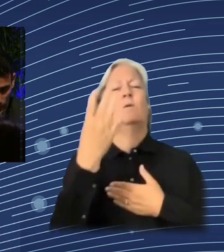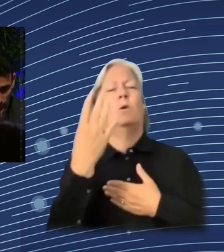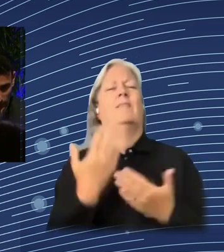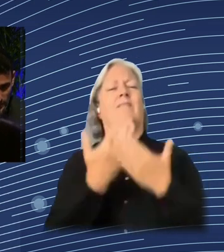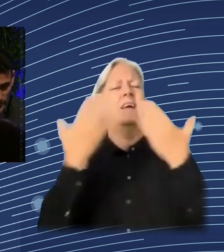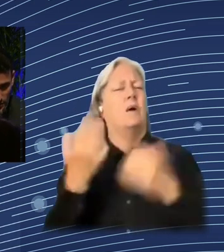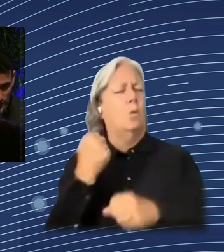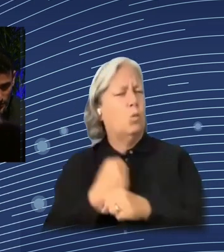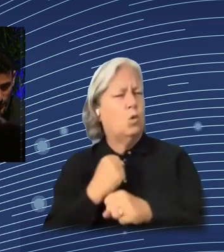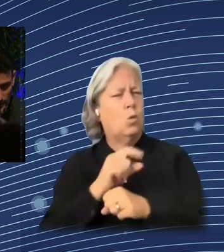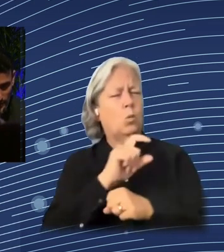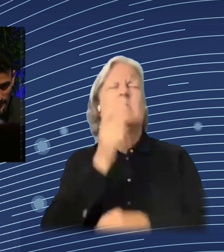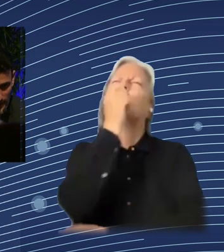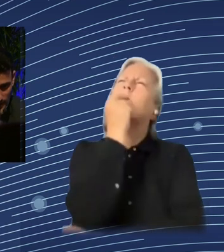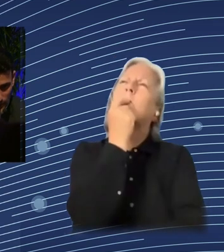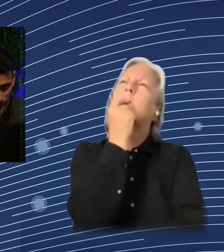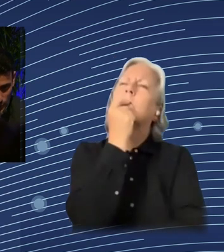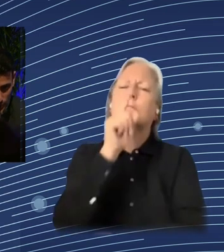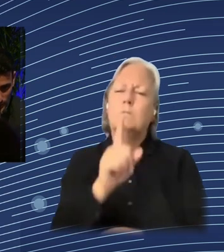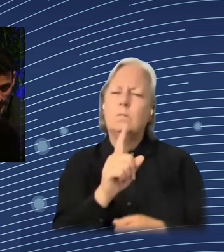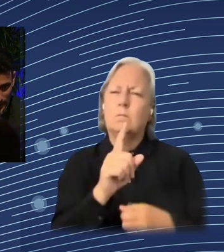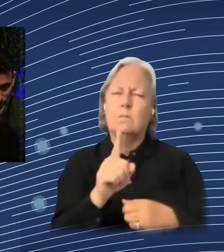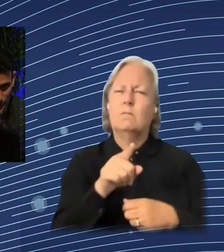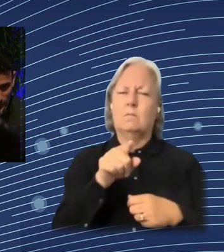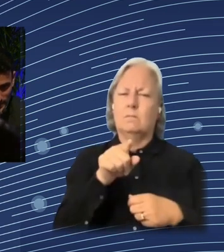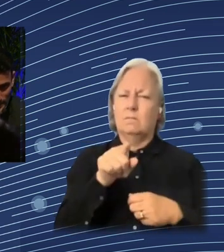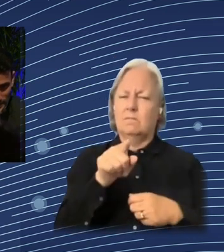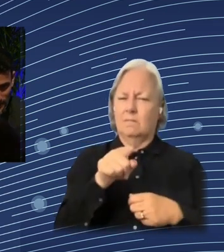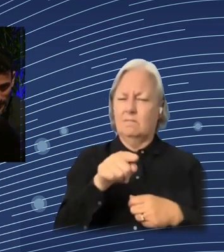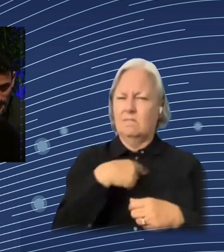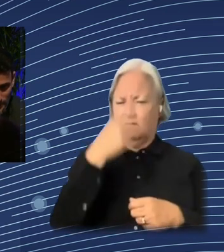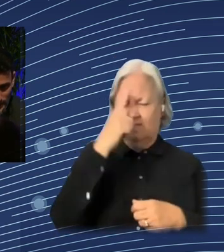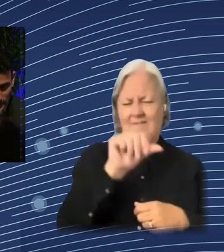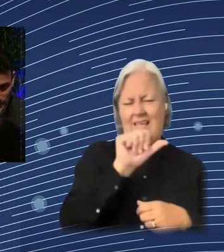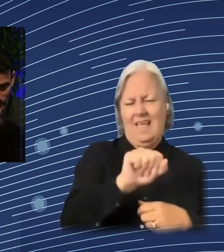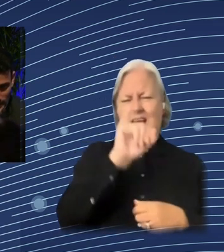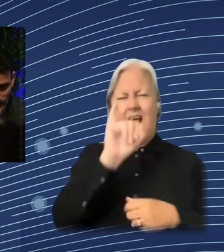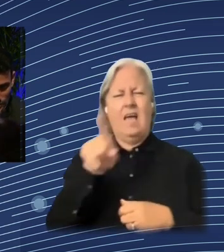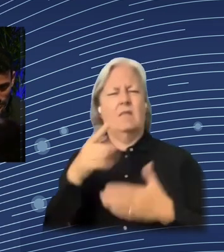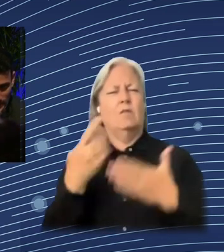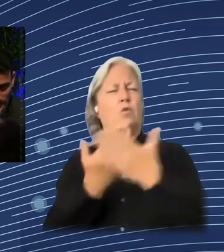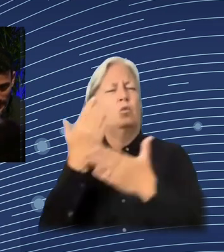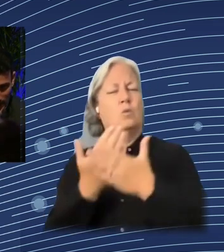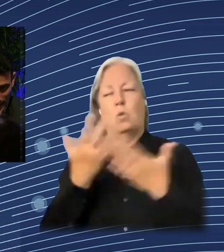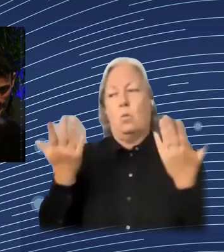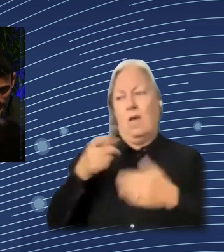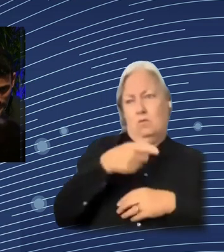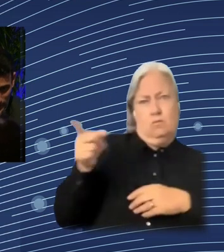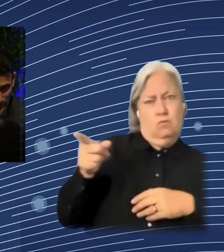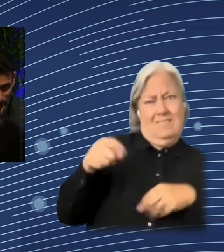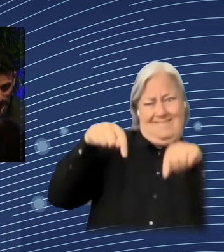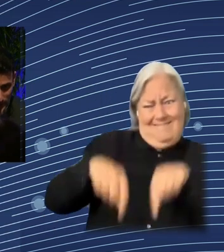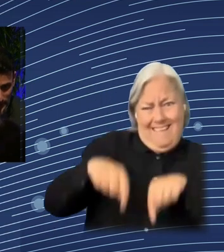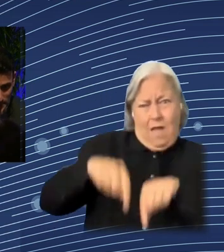Hold on. Oh, yeah, the question jumped with the AI revolution. What steps are being done right now to make it happen?